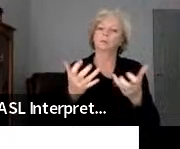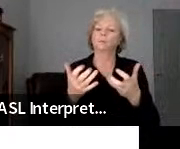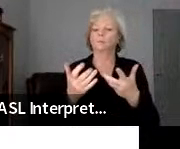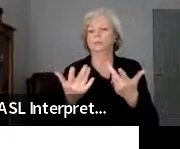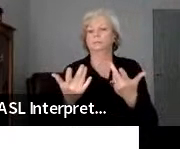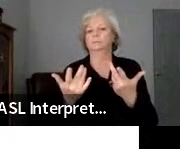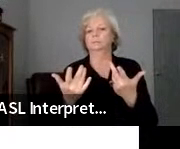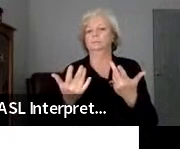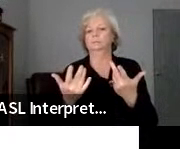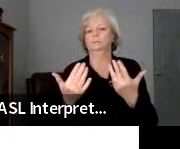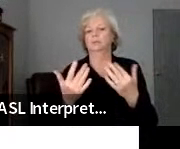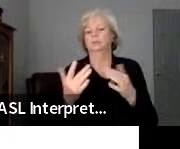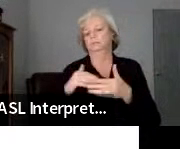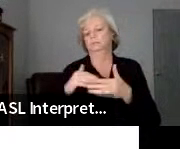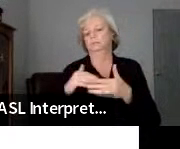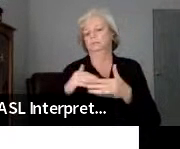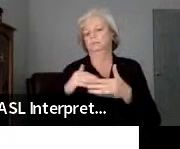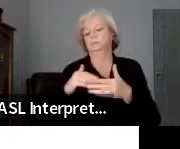some time.